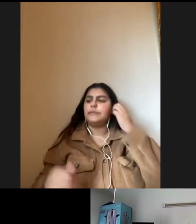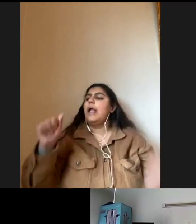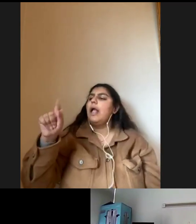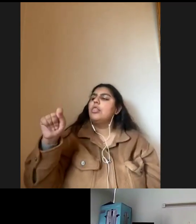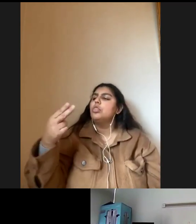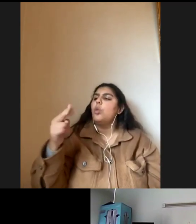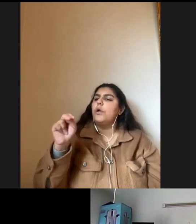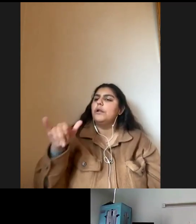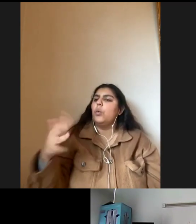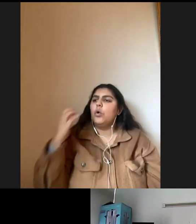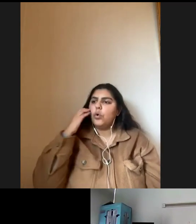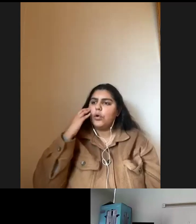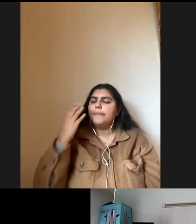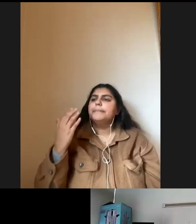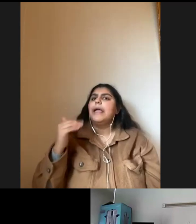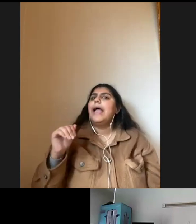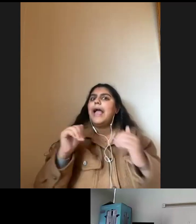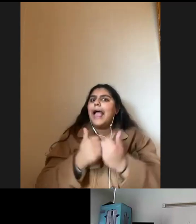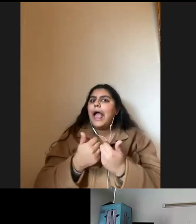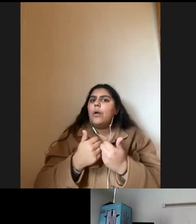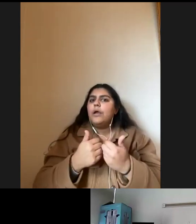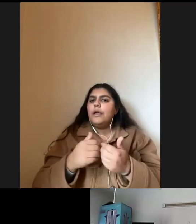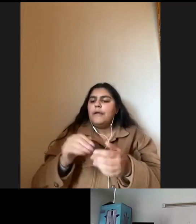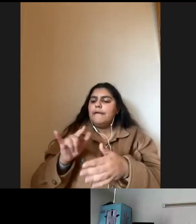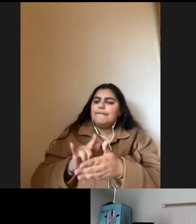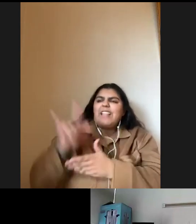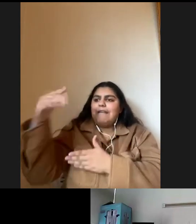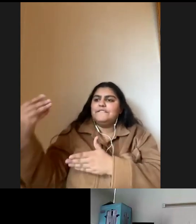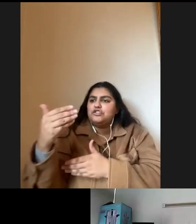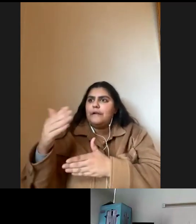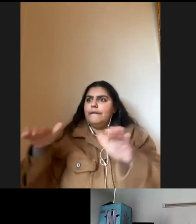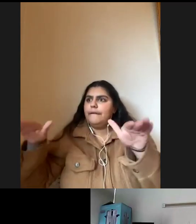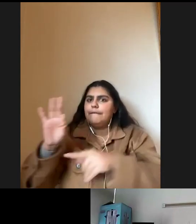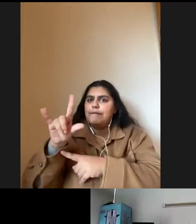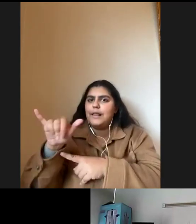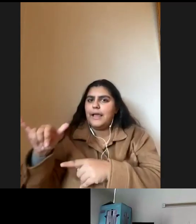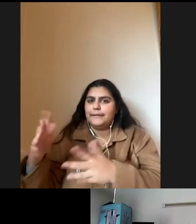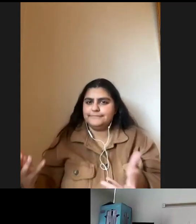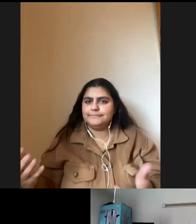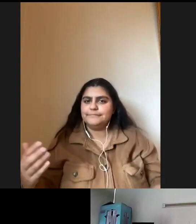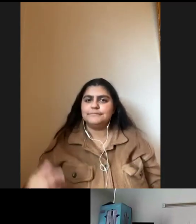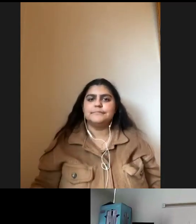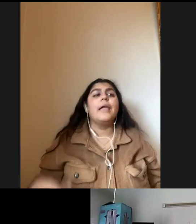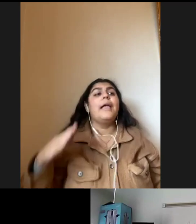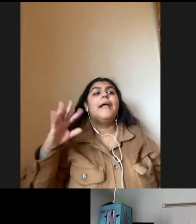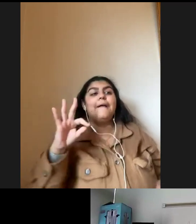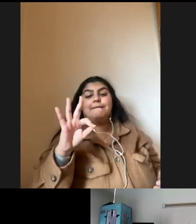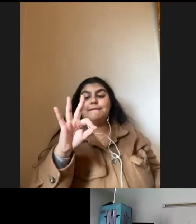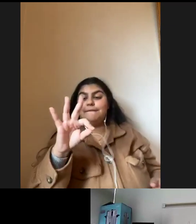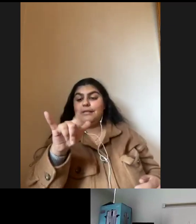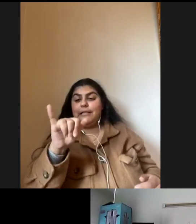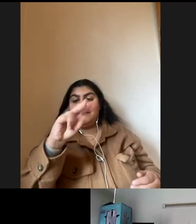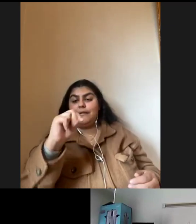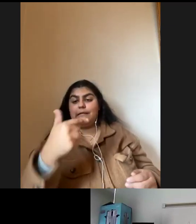know, how do flying fish fly? Yeah. So that's a great question. So flying fish are really cool. They have